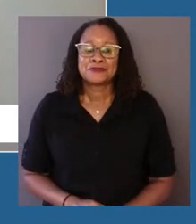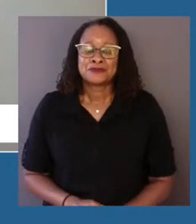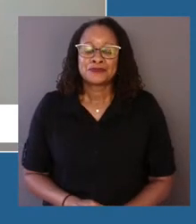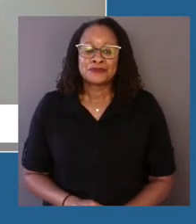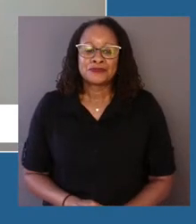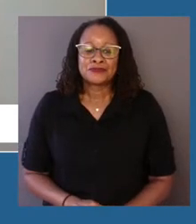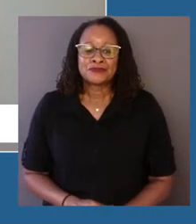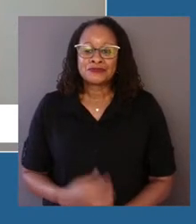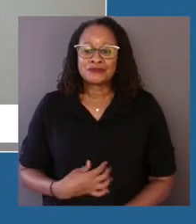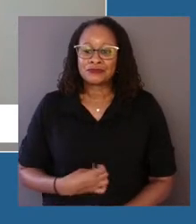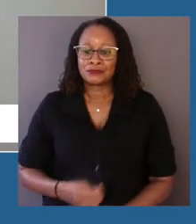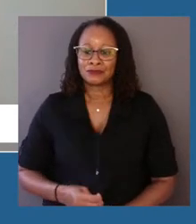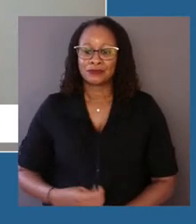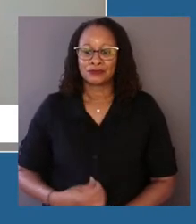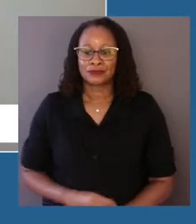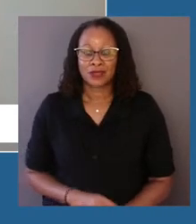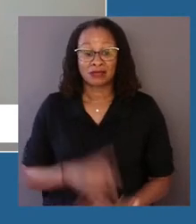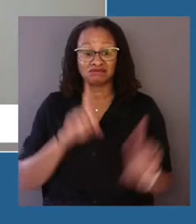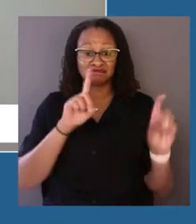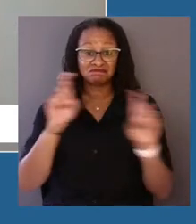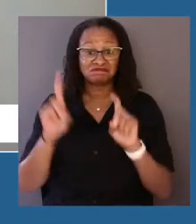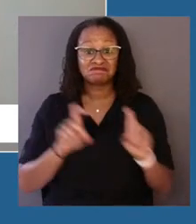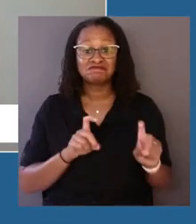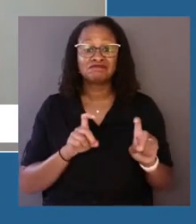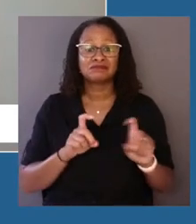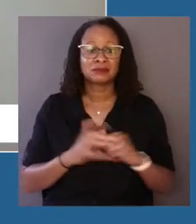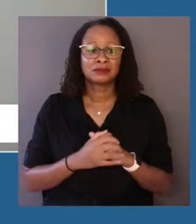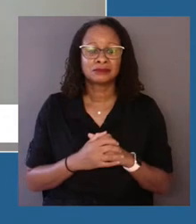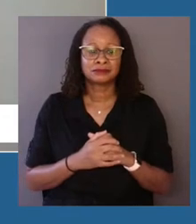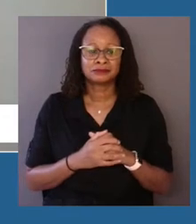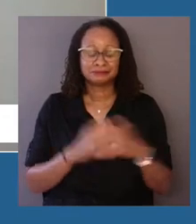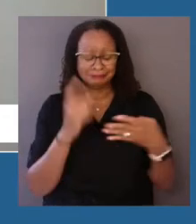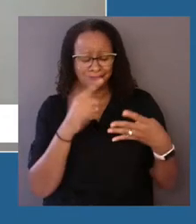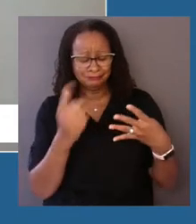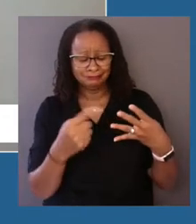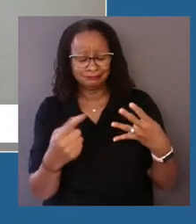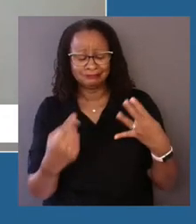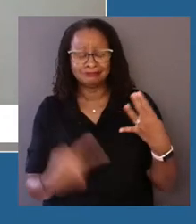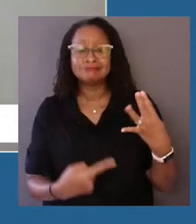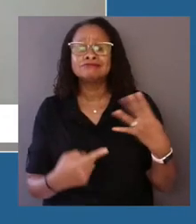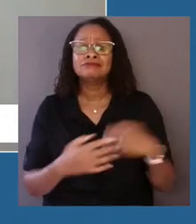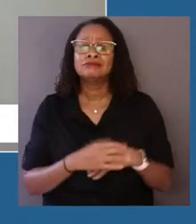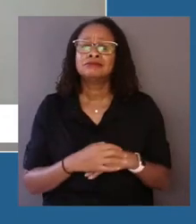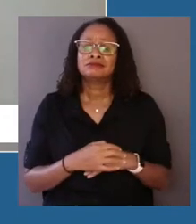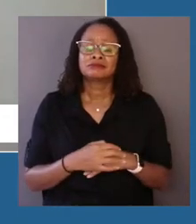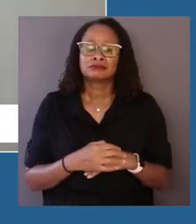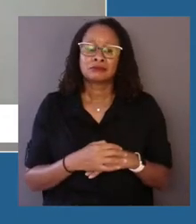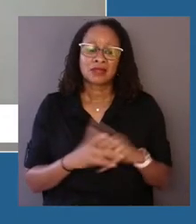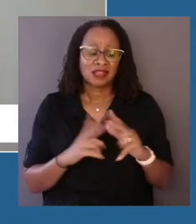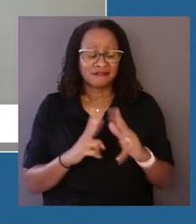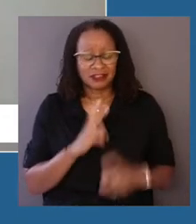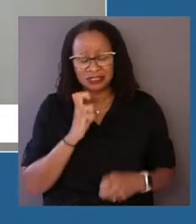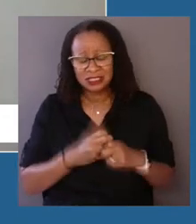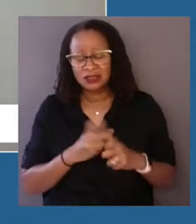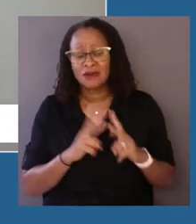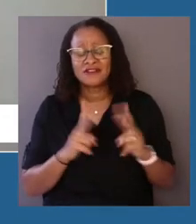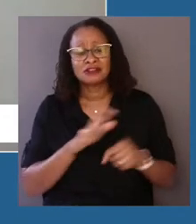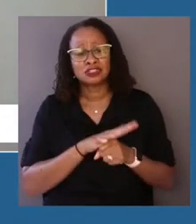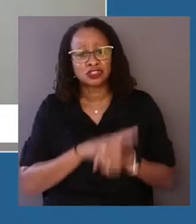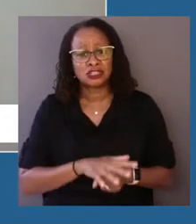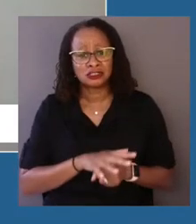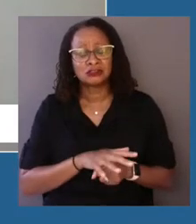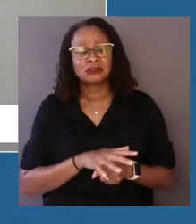and ask all of you, in light of all of this very difficult, very stressful and challenging news,